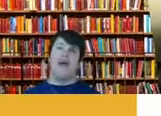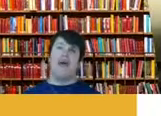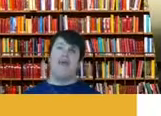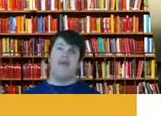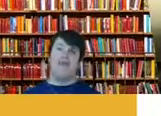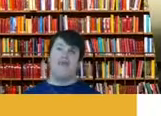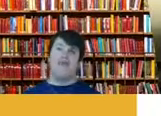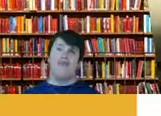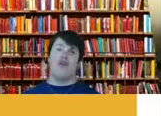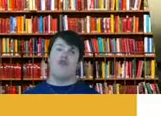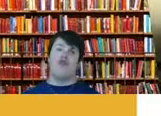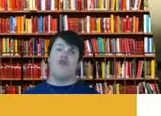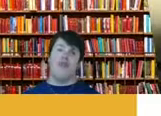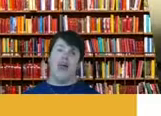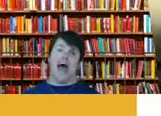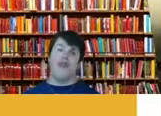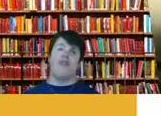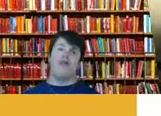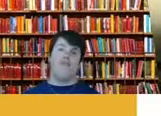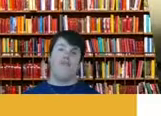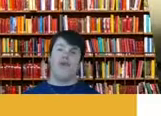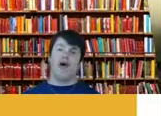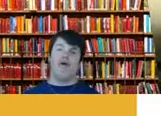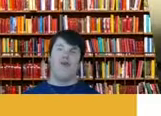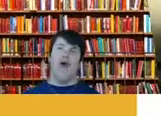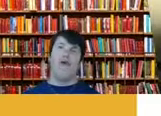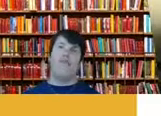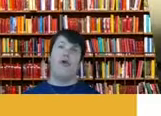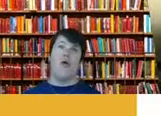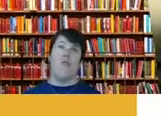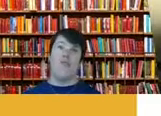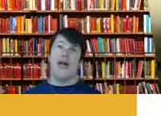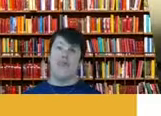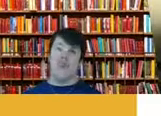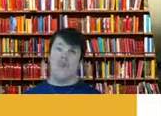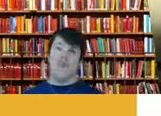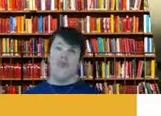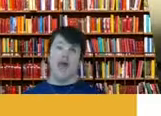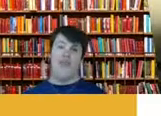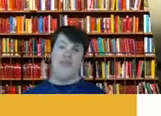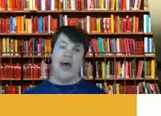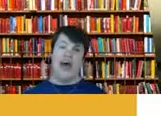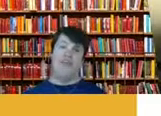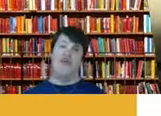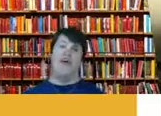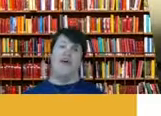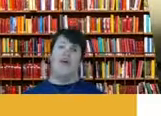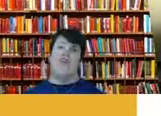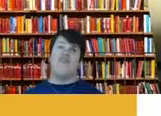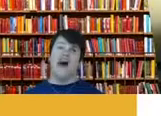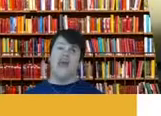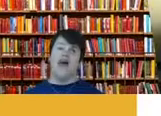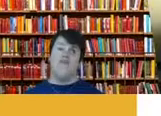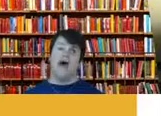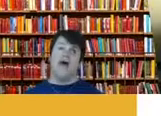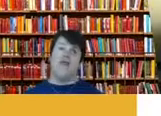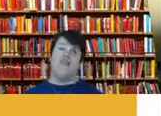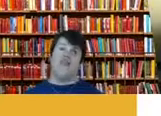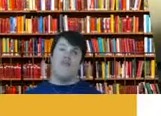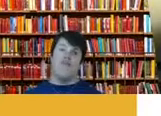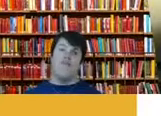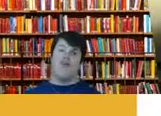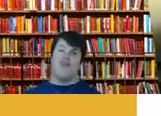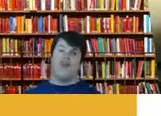rabbis make sure that actually people are aware of their own biases, right? That it's not